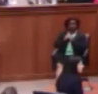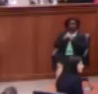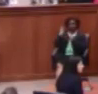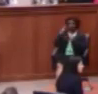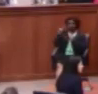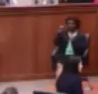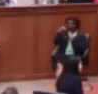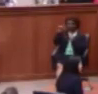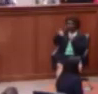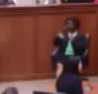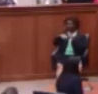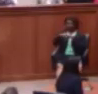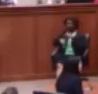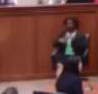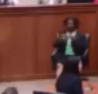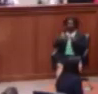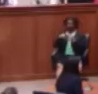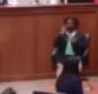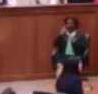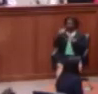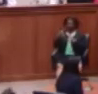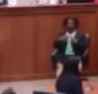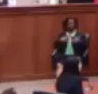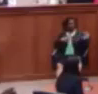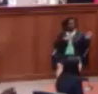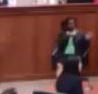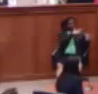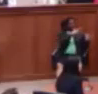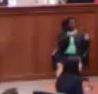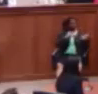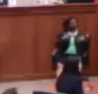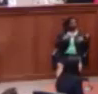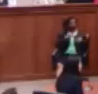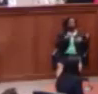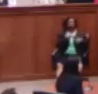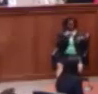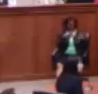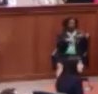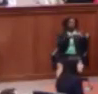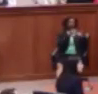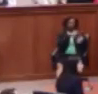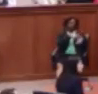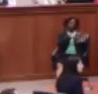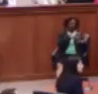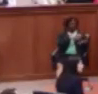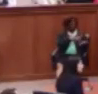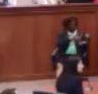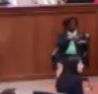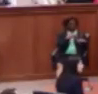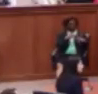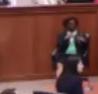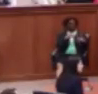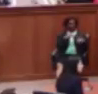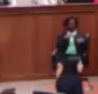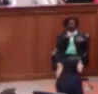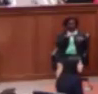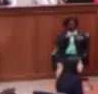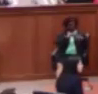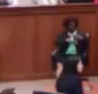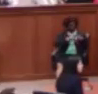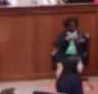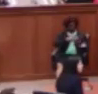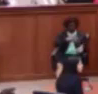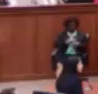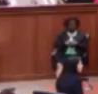you. Ms. Harris, I've given you some additional time. Can you please wrap up your comments? I will. So I have asked since